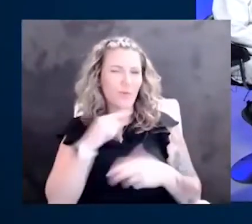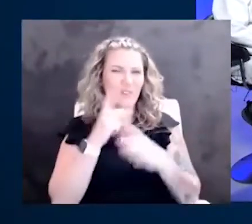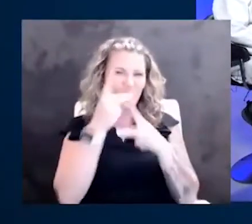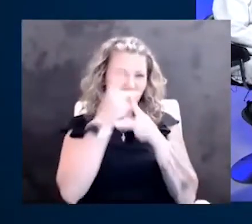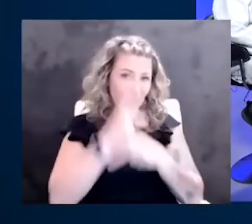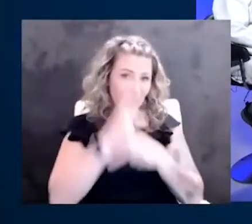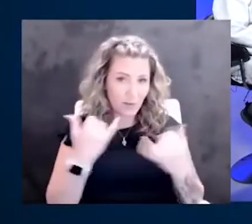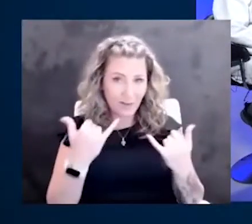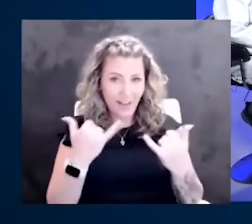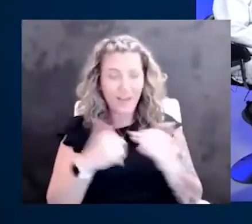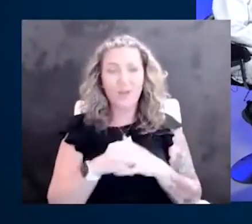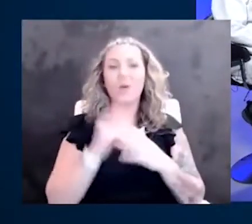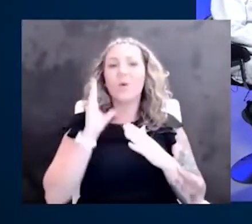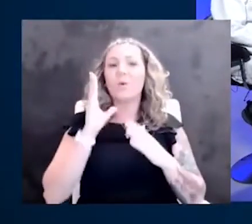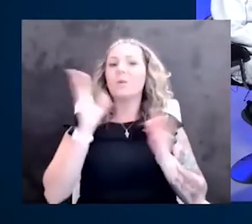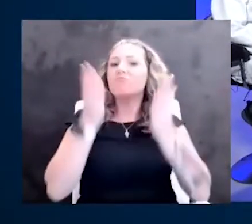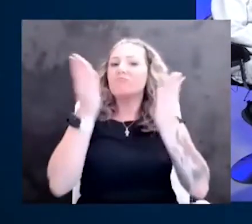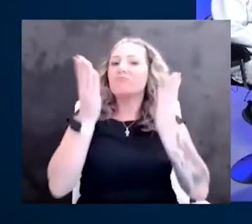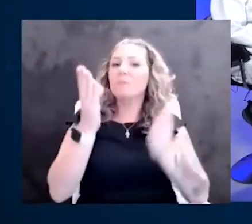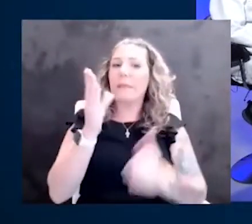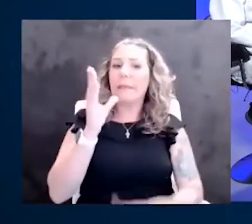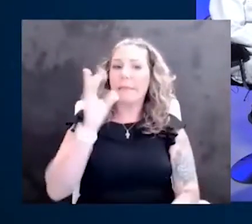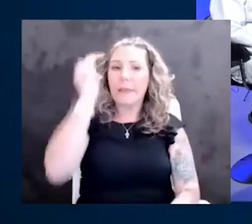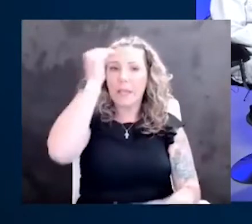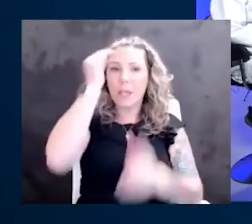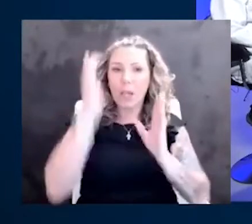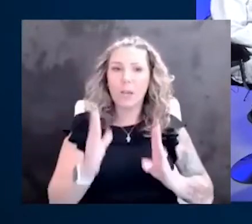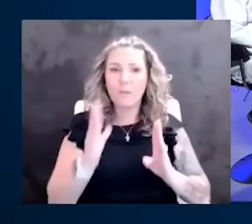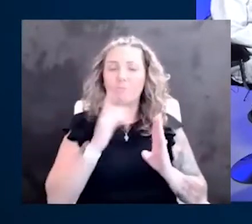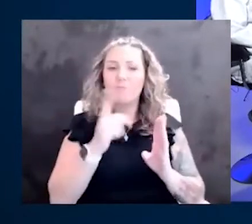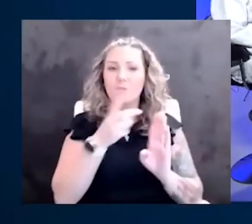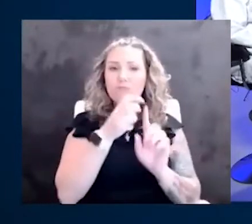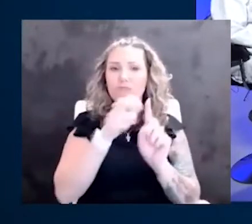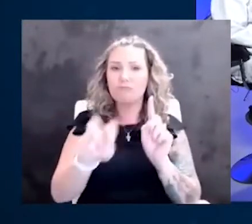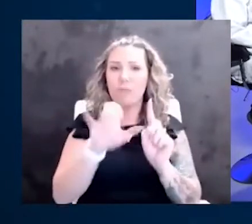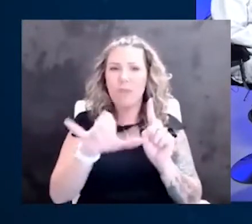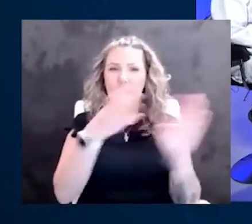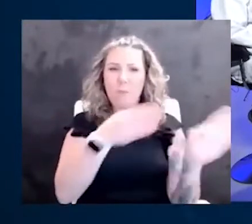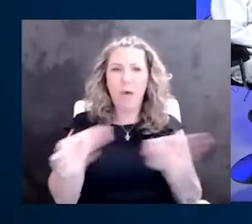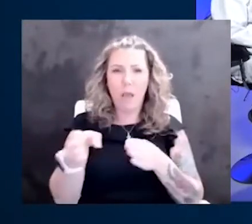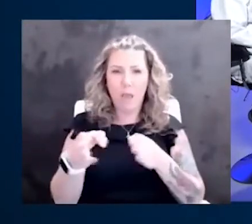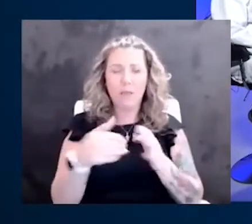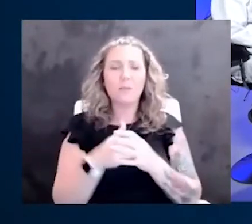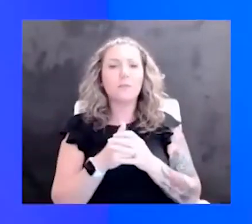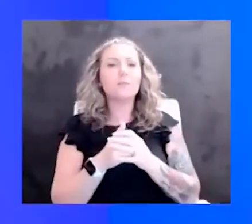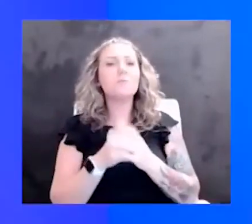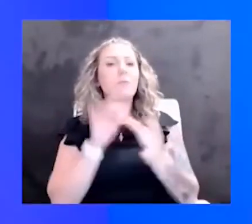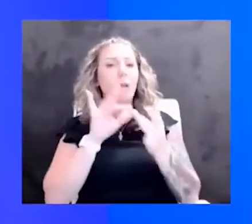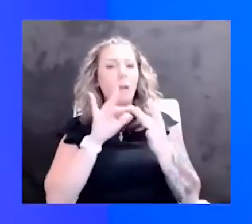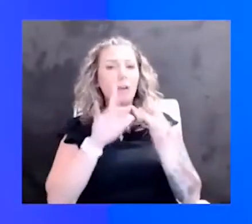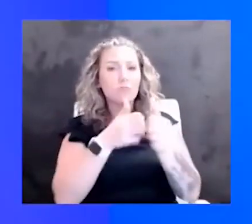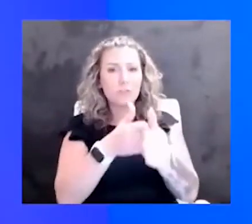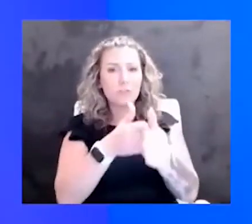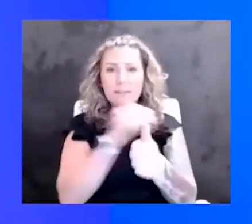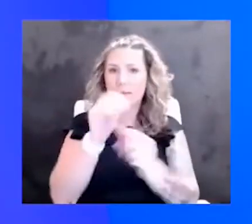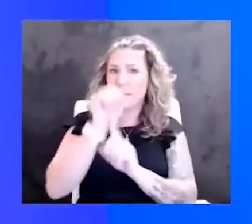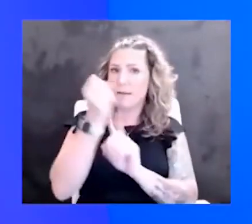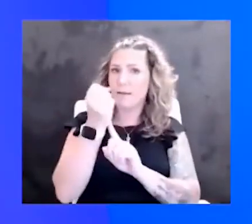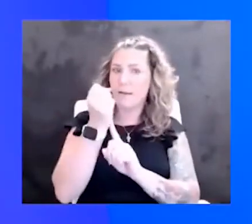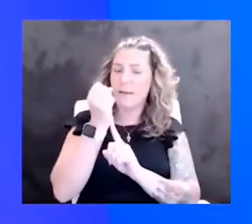be presenting to the governor the transition plan. The contact tracing and case investigations will go